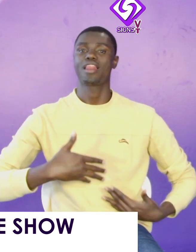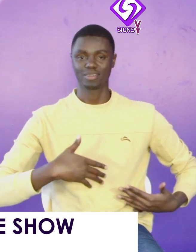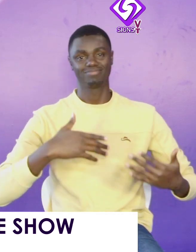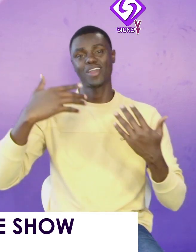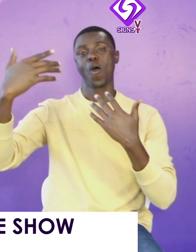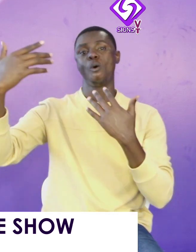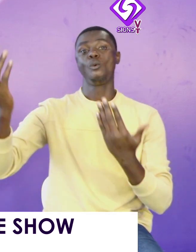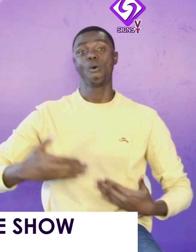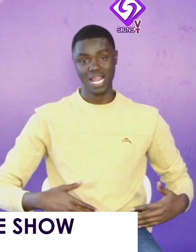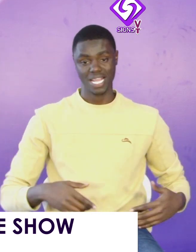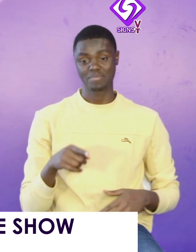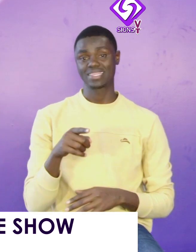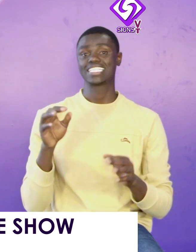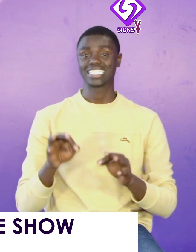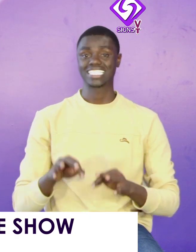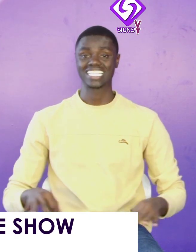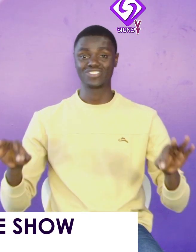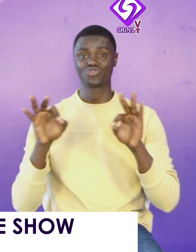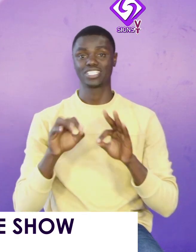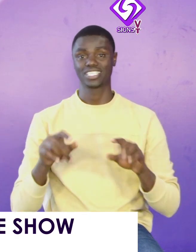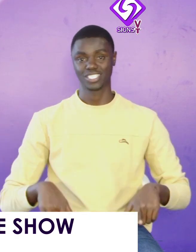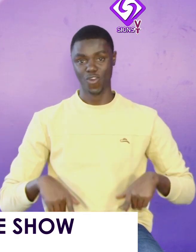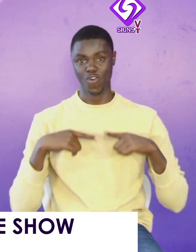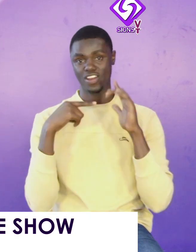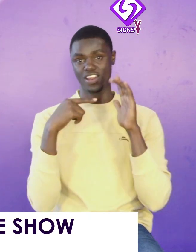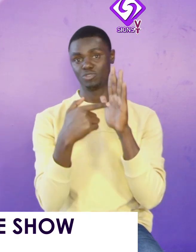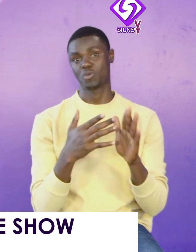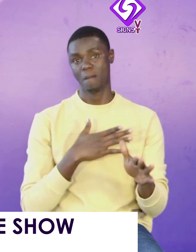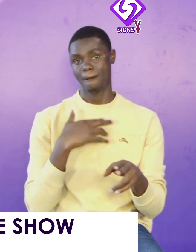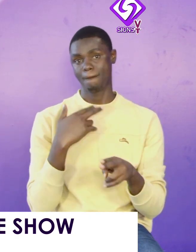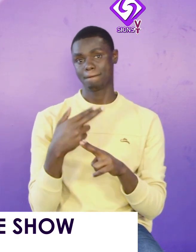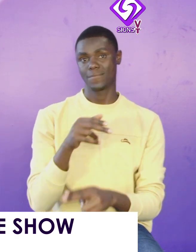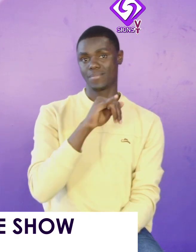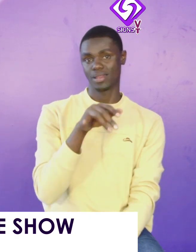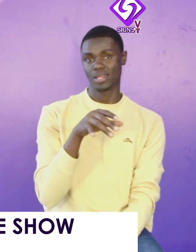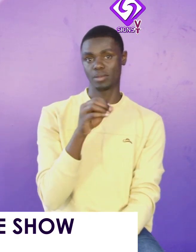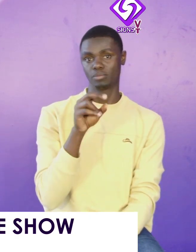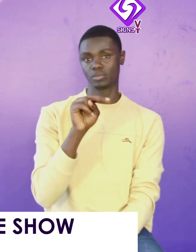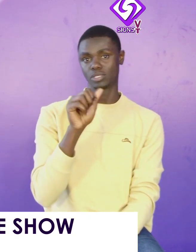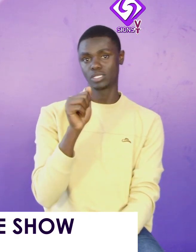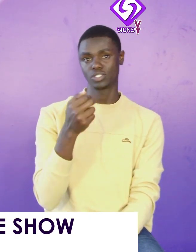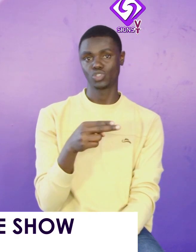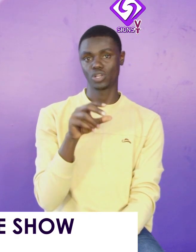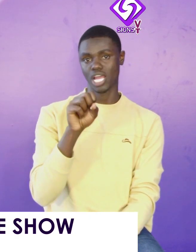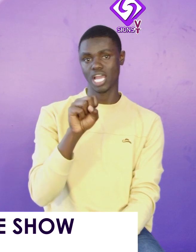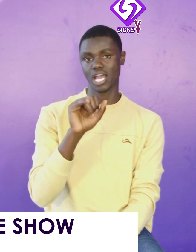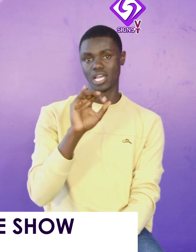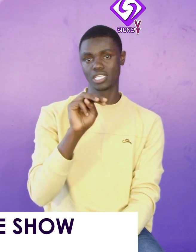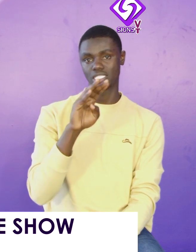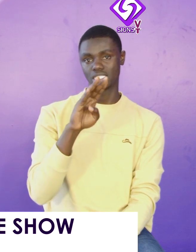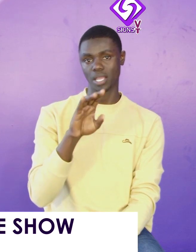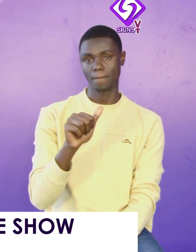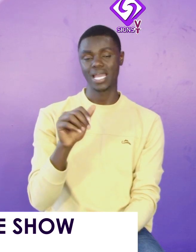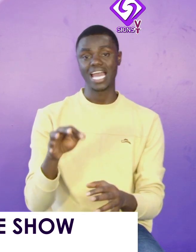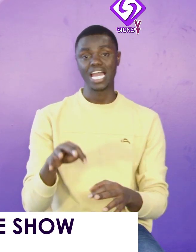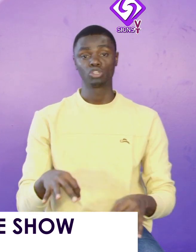Welcome. This is the Treasures of Life show, and my name is Jonas Simba. How have you been? Treasures of Life show is